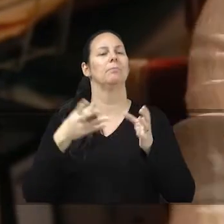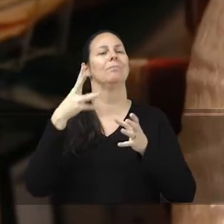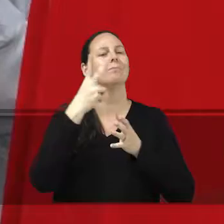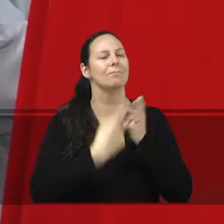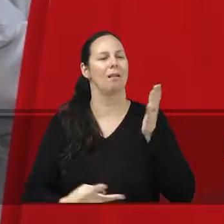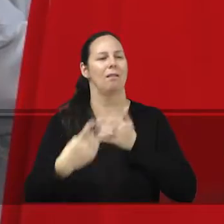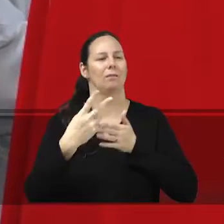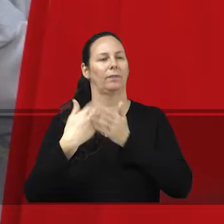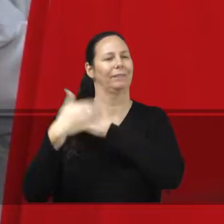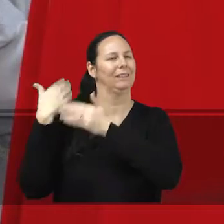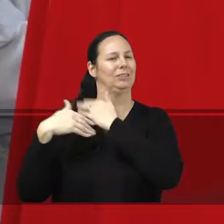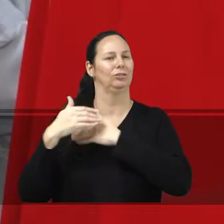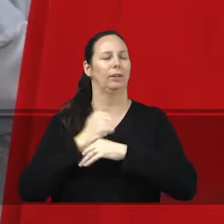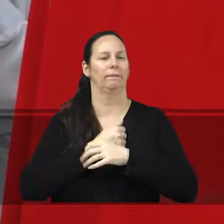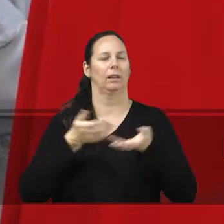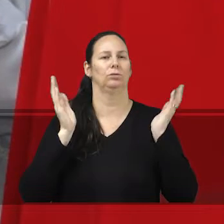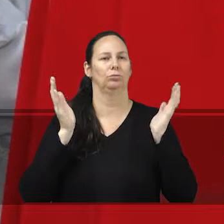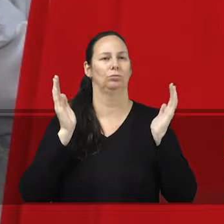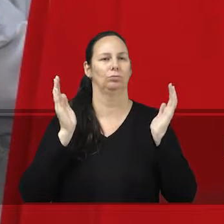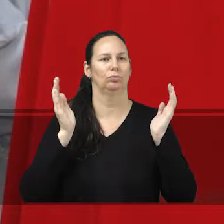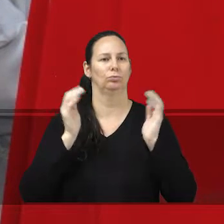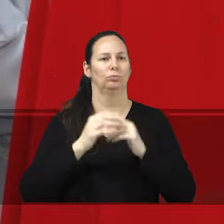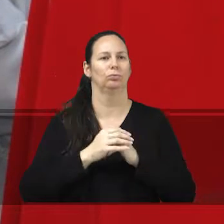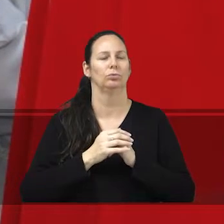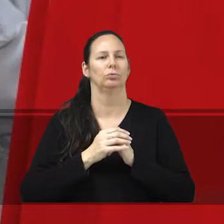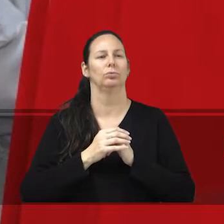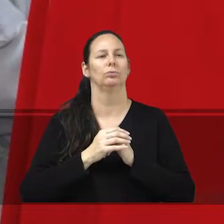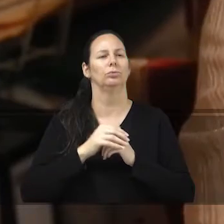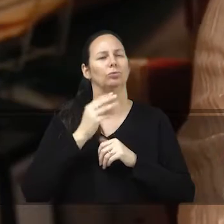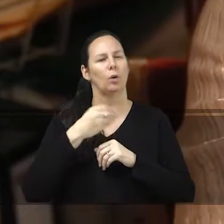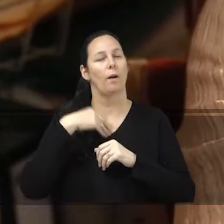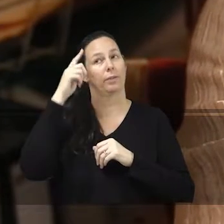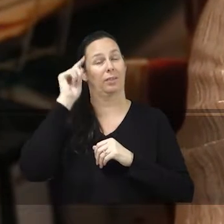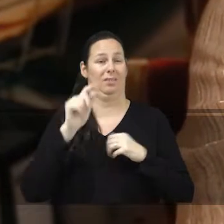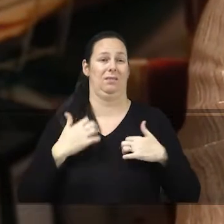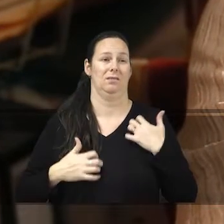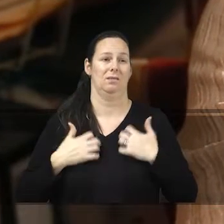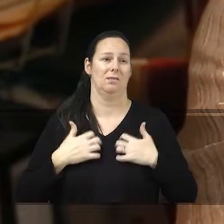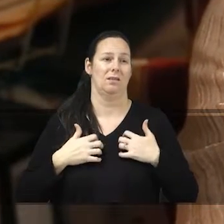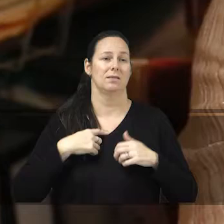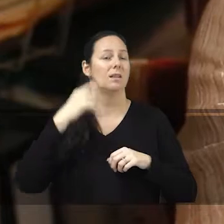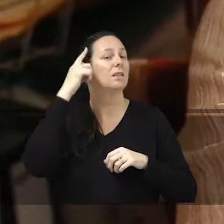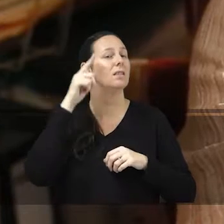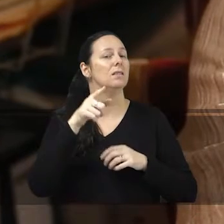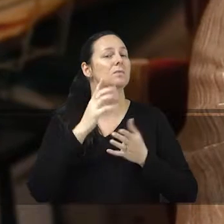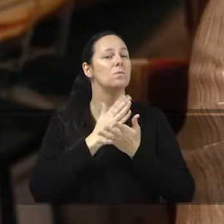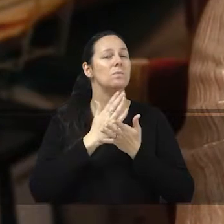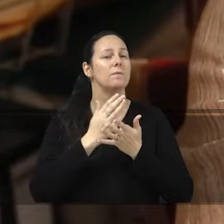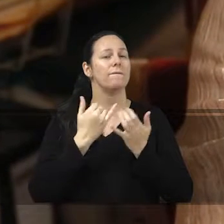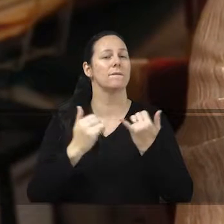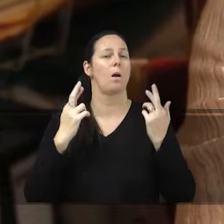acculturation is part of the history of our church. So I think that's exciting. I think it's also, I'm very